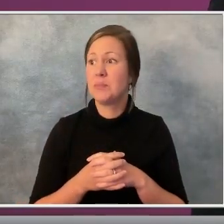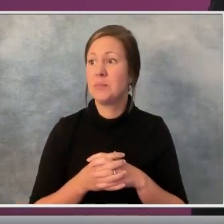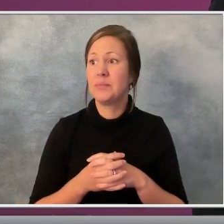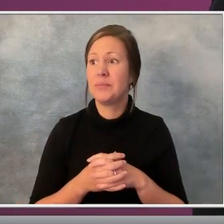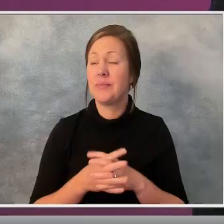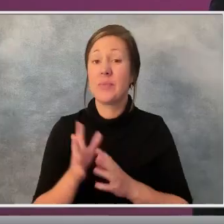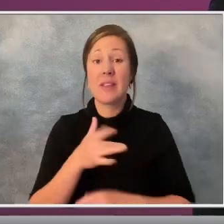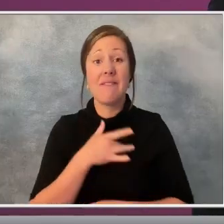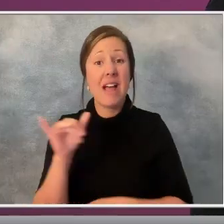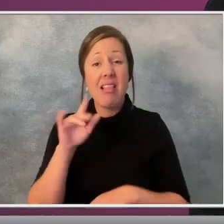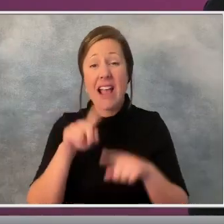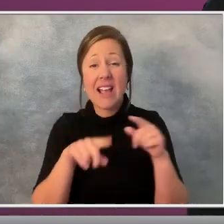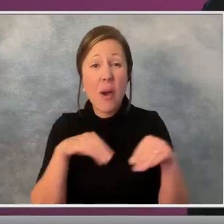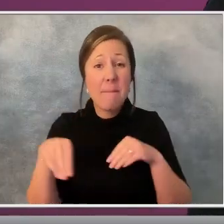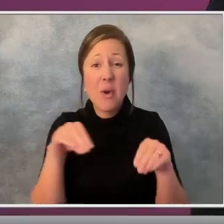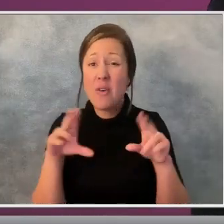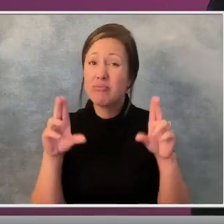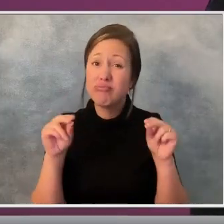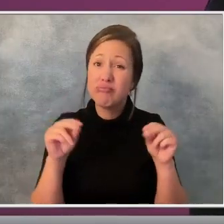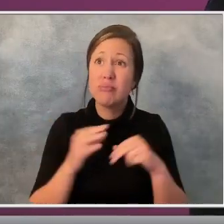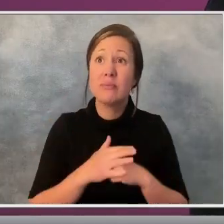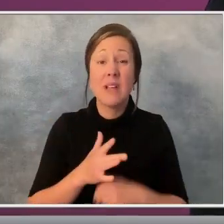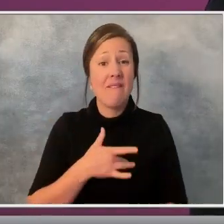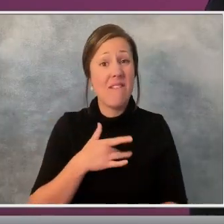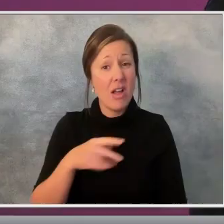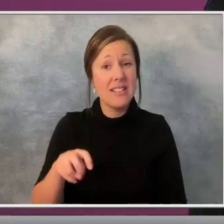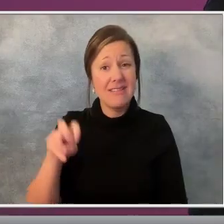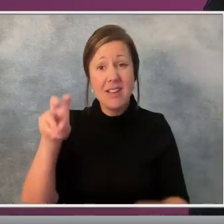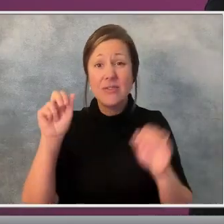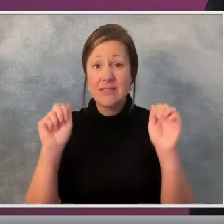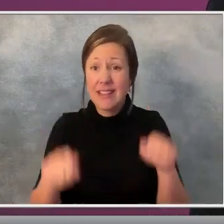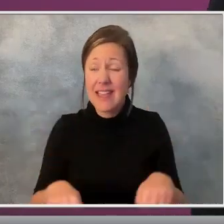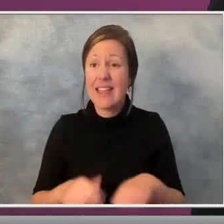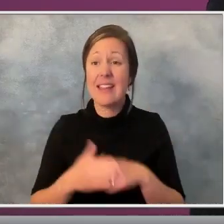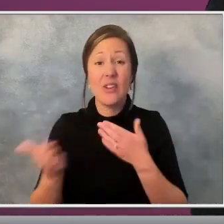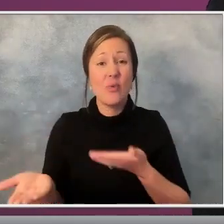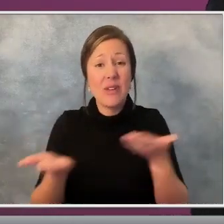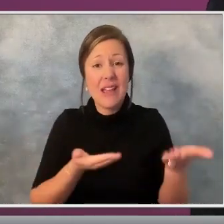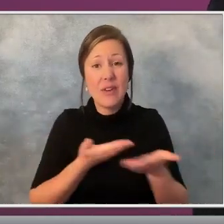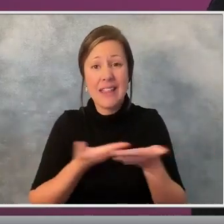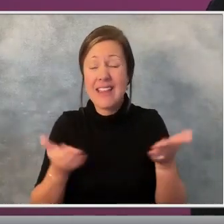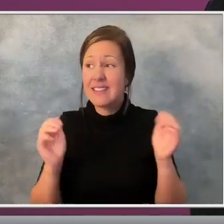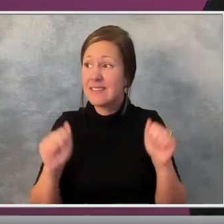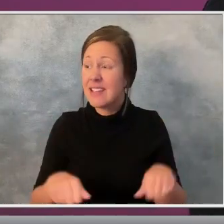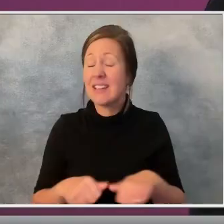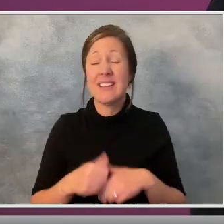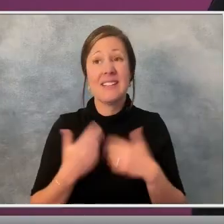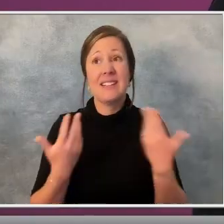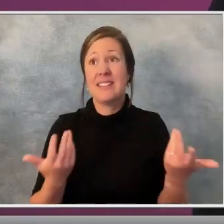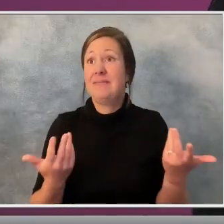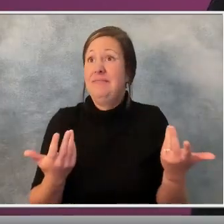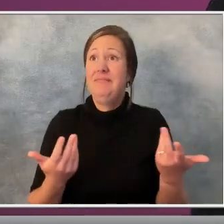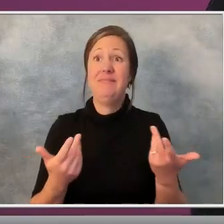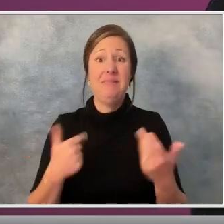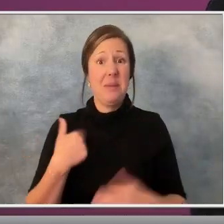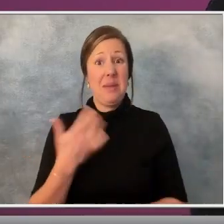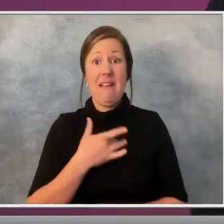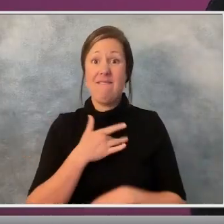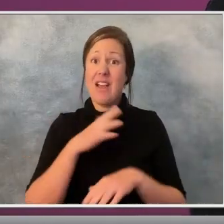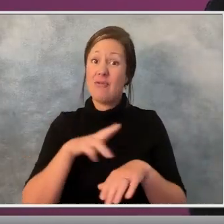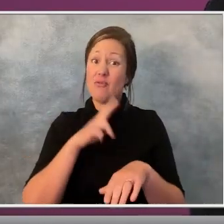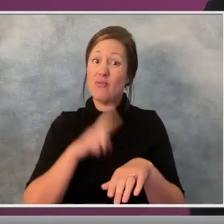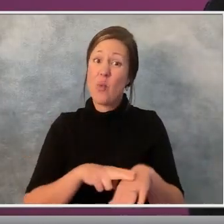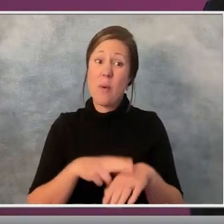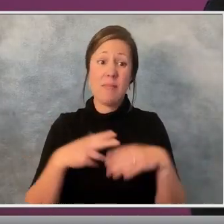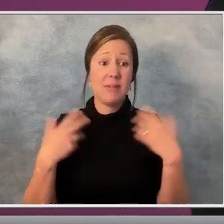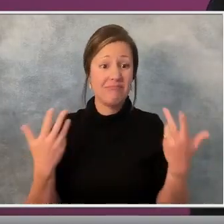or climb any flight of stairs or carry anything. I mean, I was just perfectly normal. You know, I mean, there wasn't a